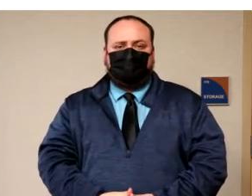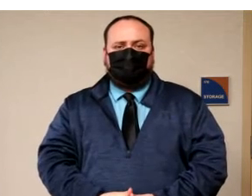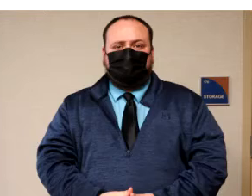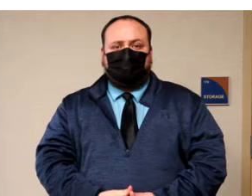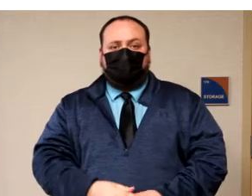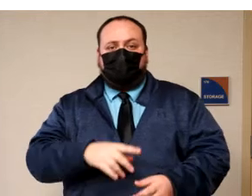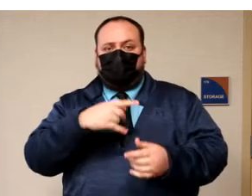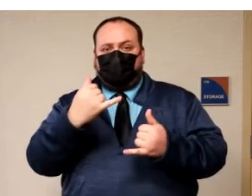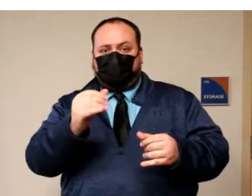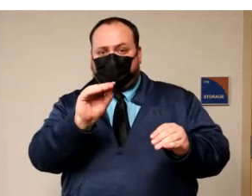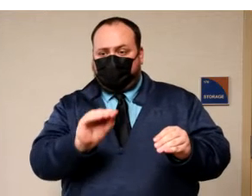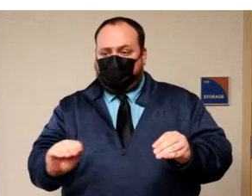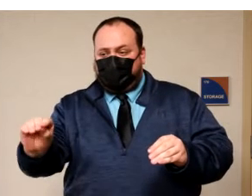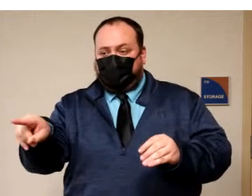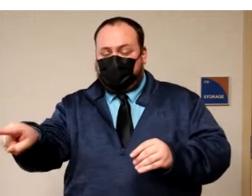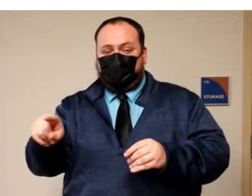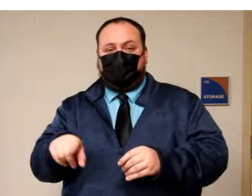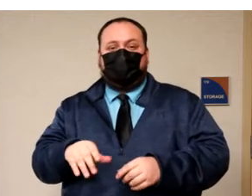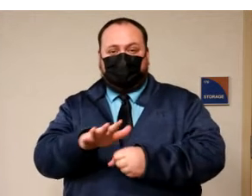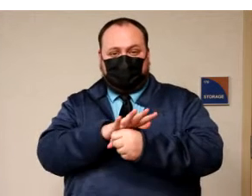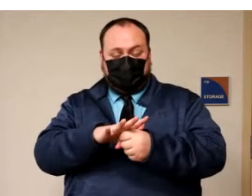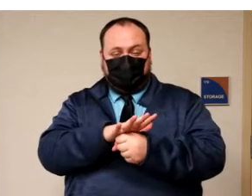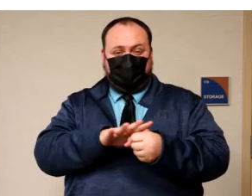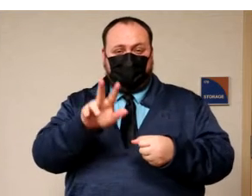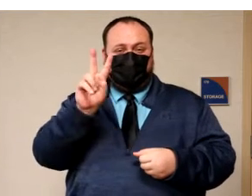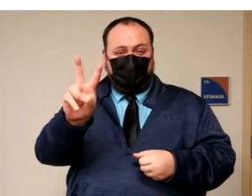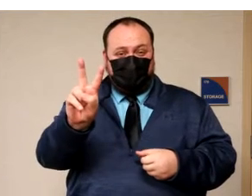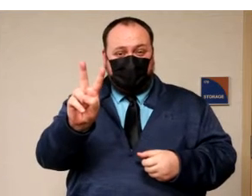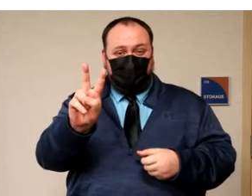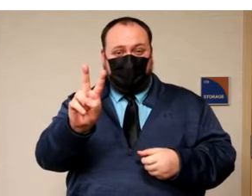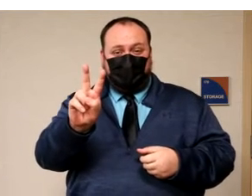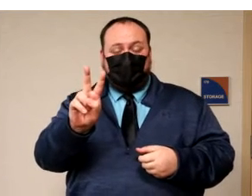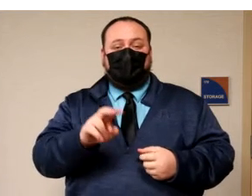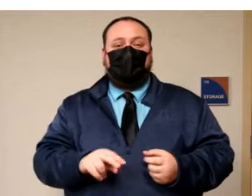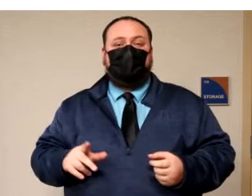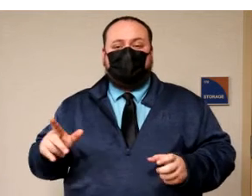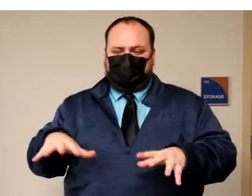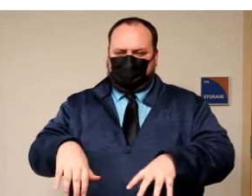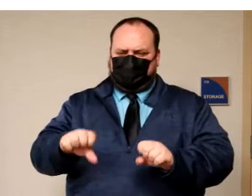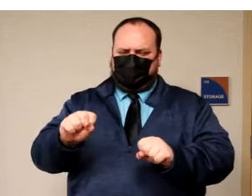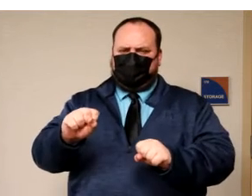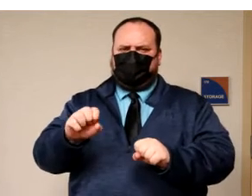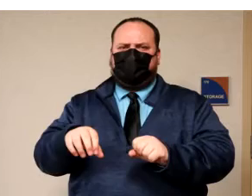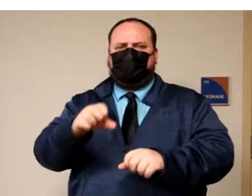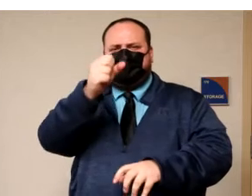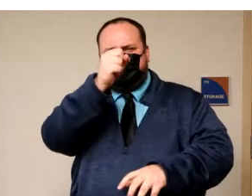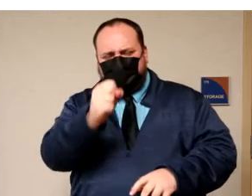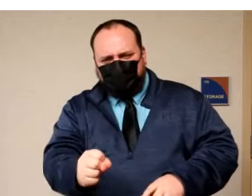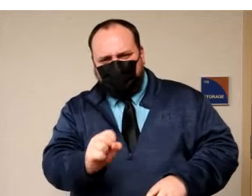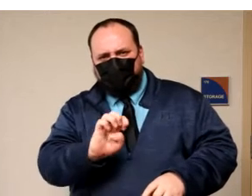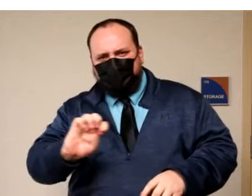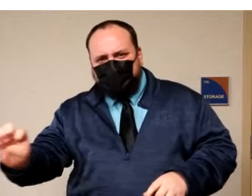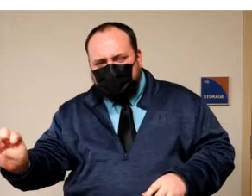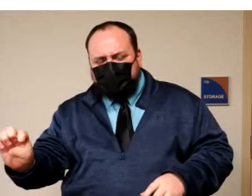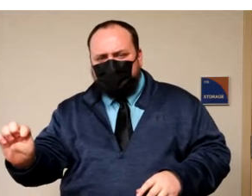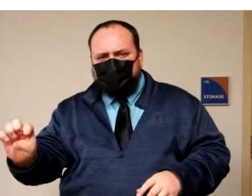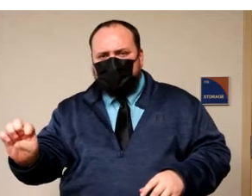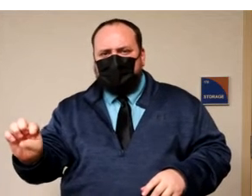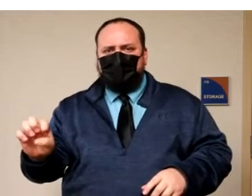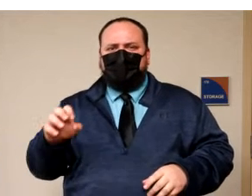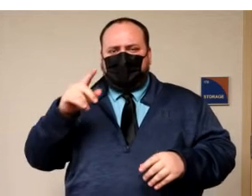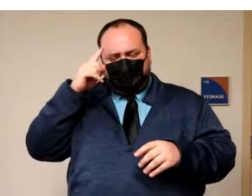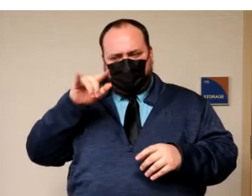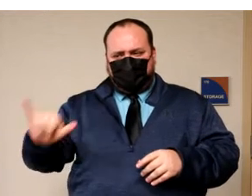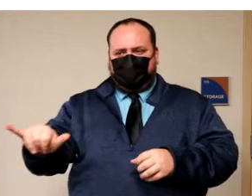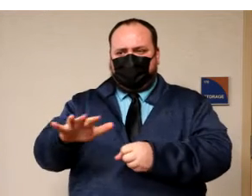And then moving over into this one labeled District 2, taking up the southeastern portion of the district. So this